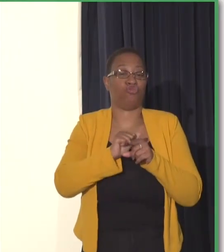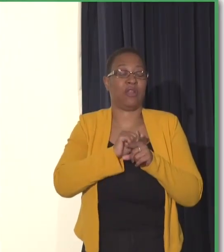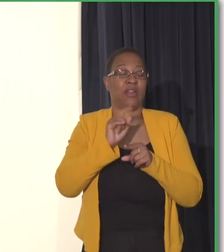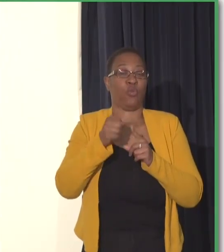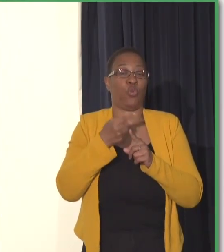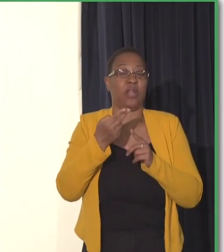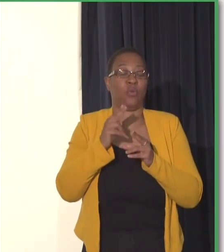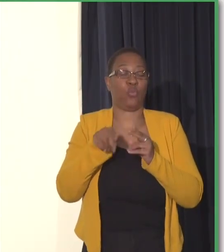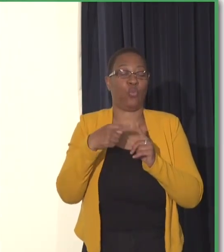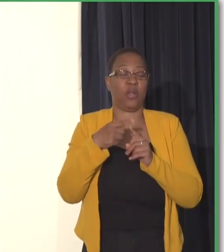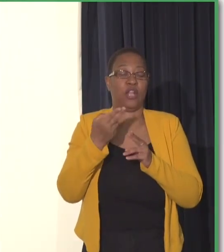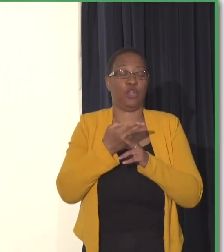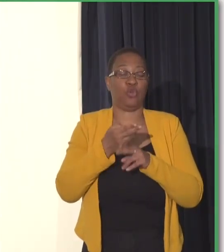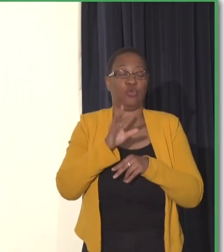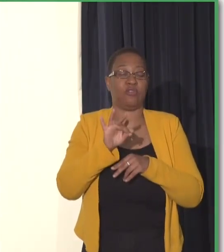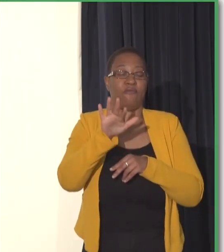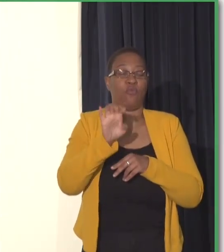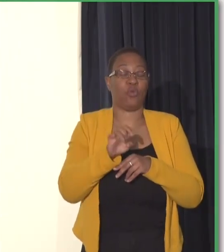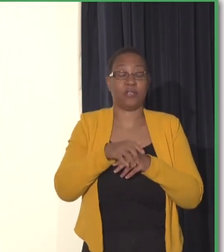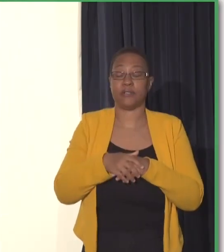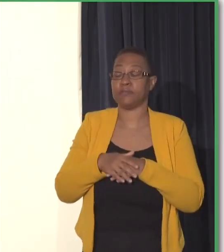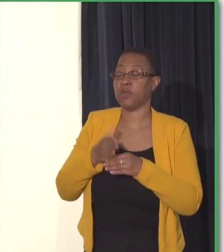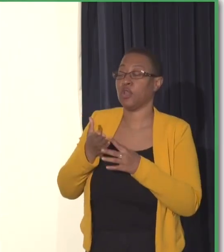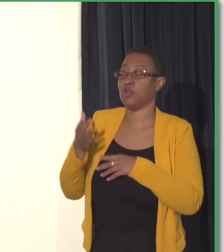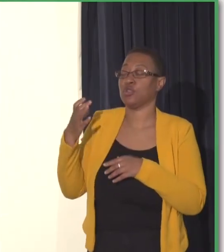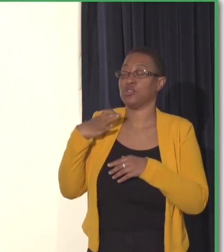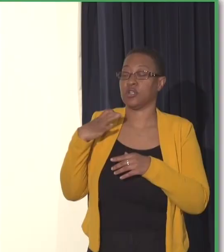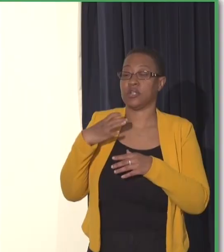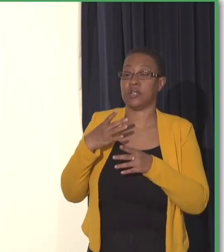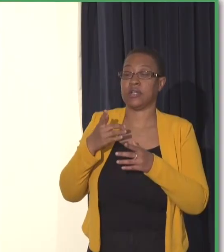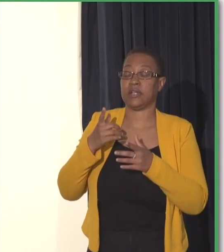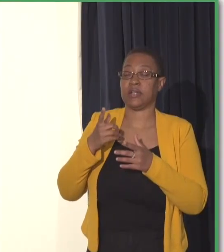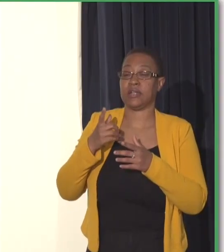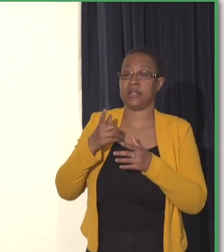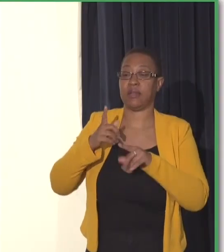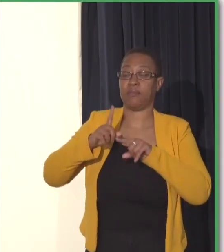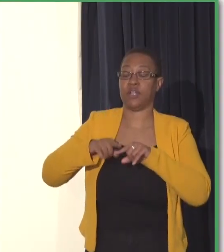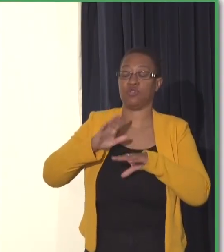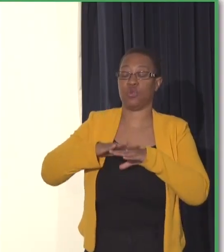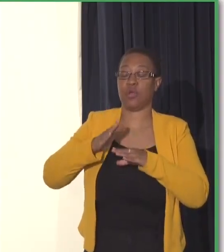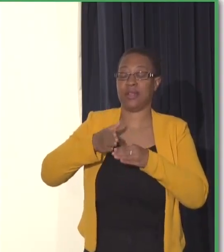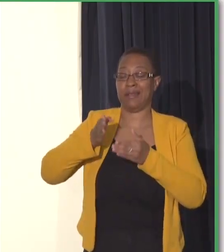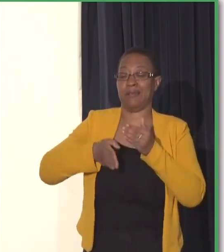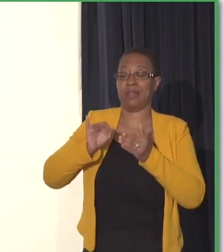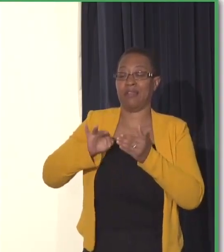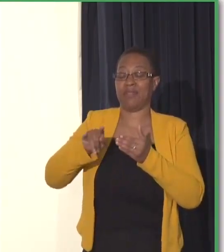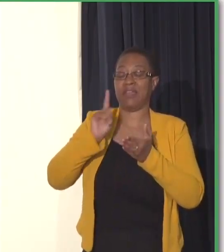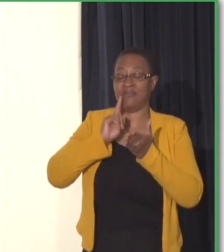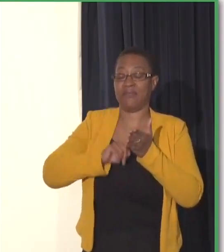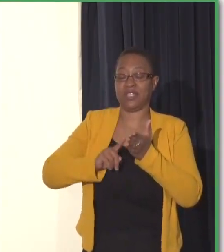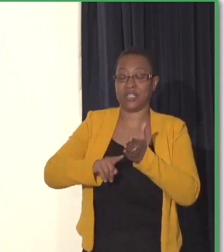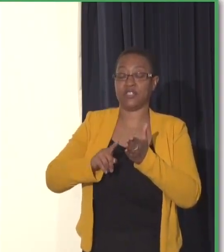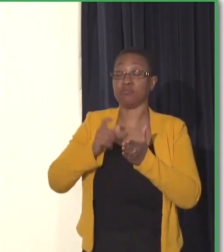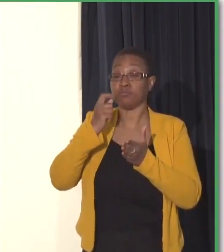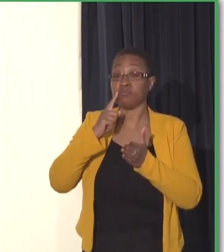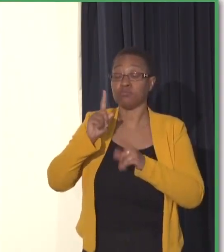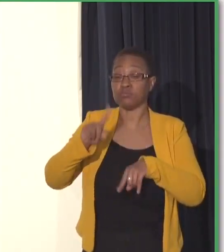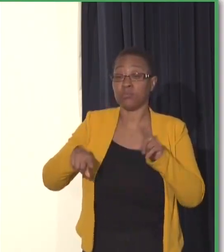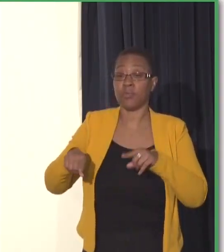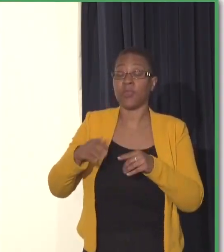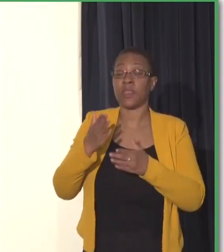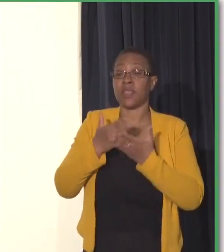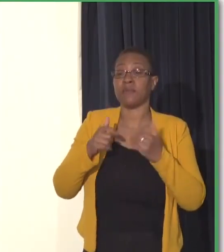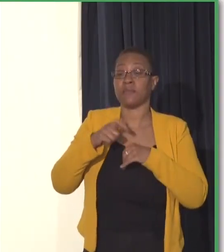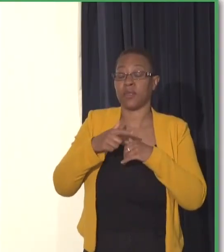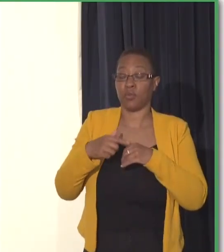Through the chair, based on whatever the outcome is for that investigation, it differs. We do revisit